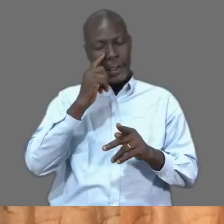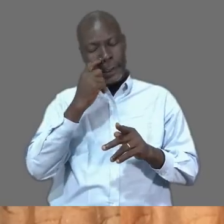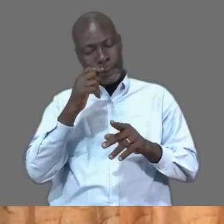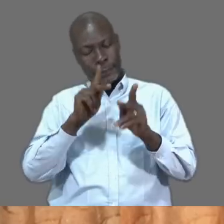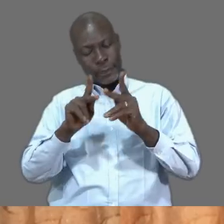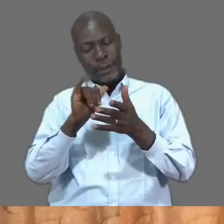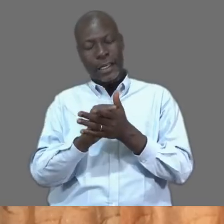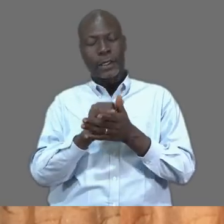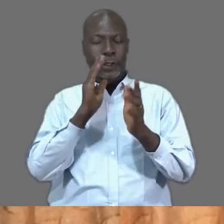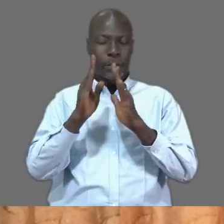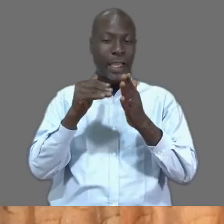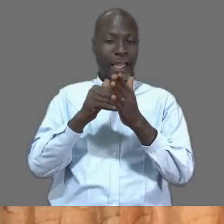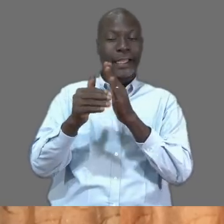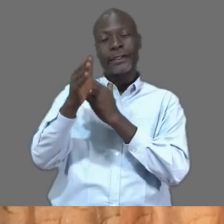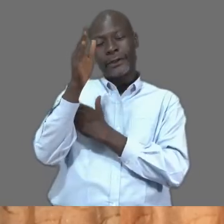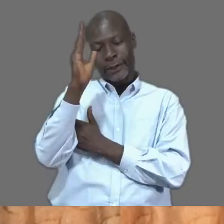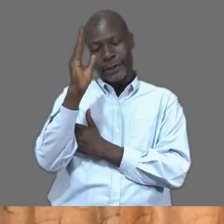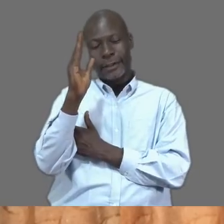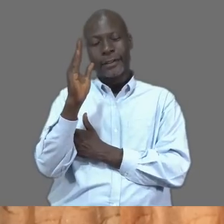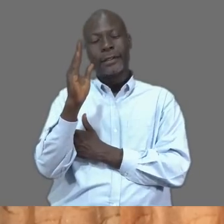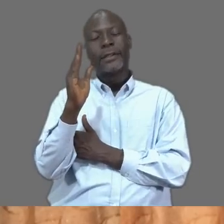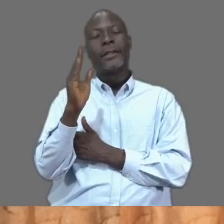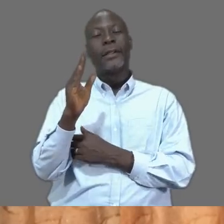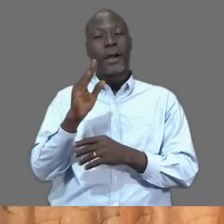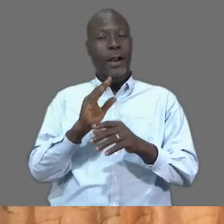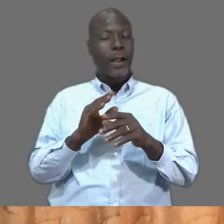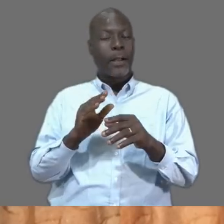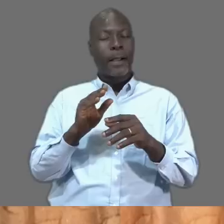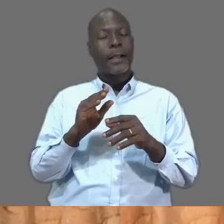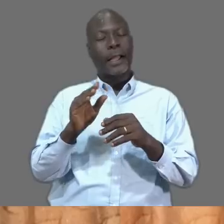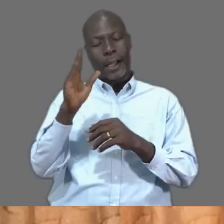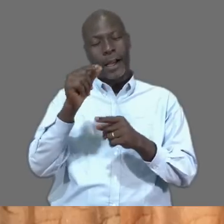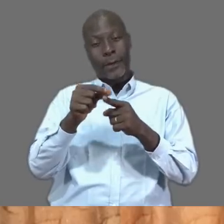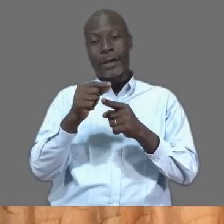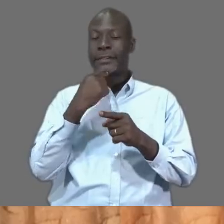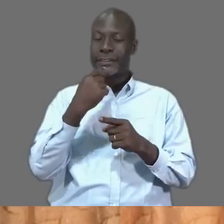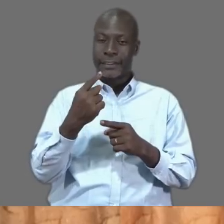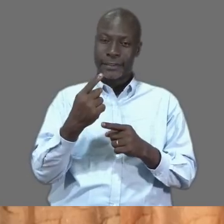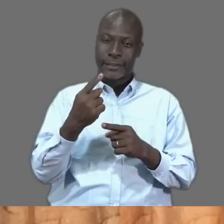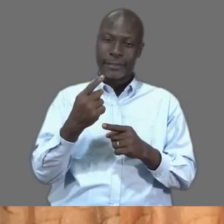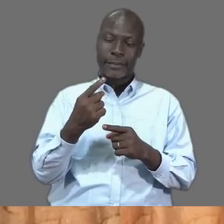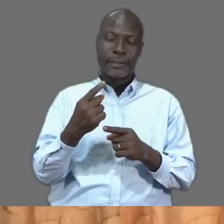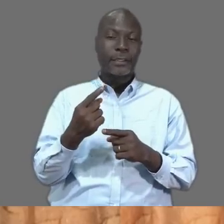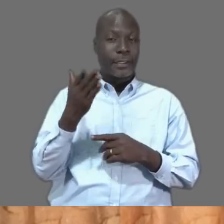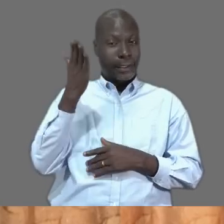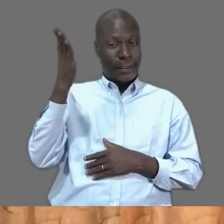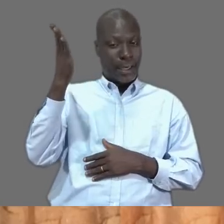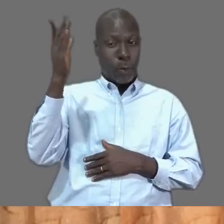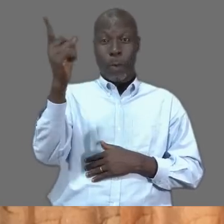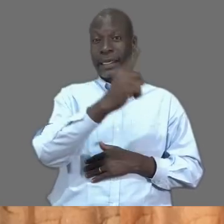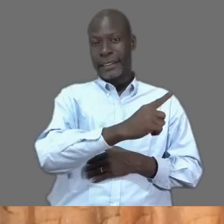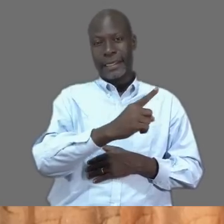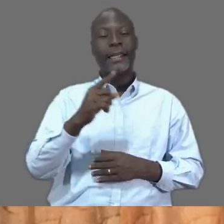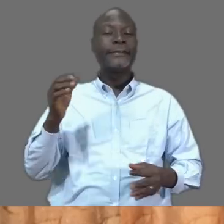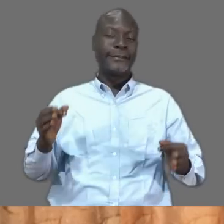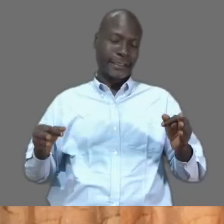akinyi se onyankopon emu enipa ten onyame asam se there will be a day of